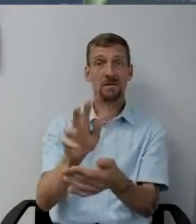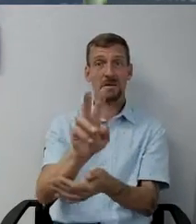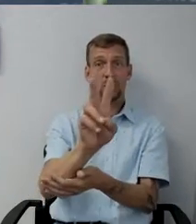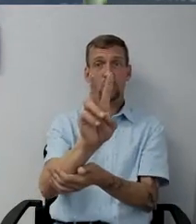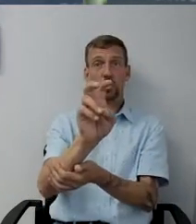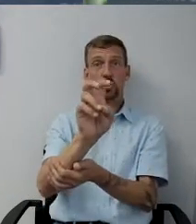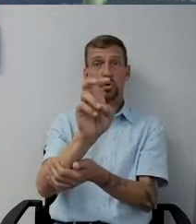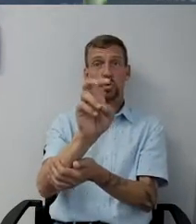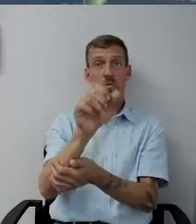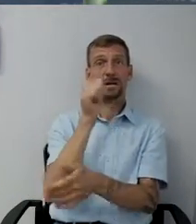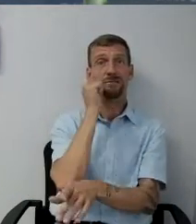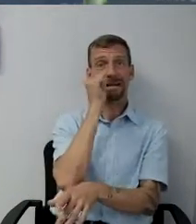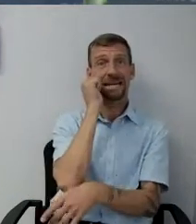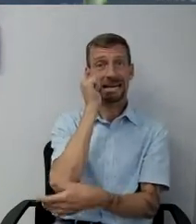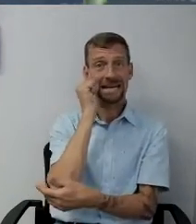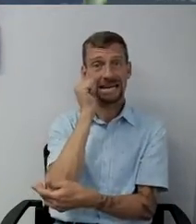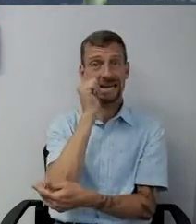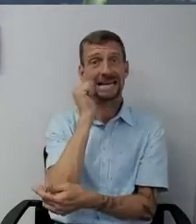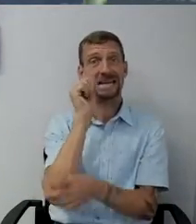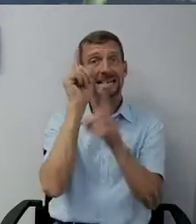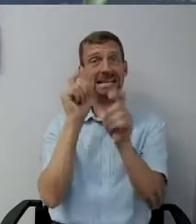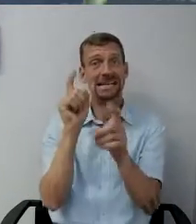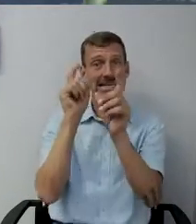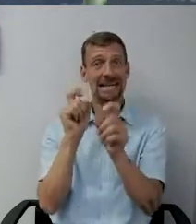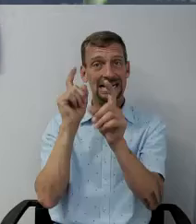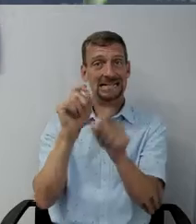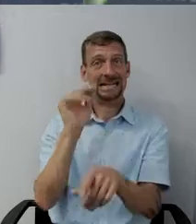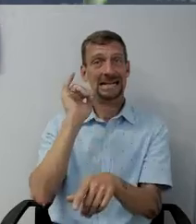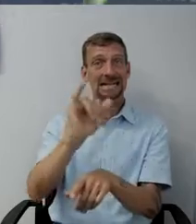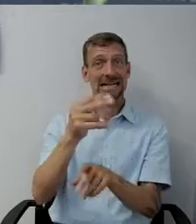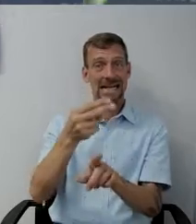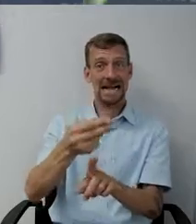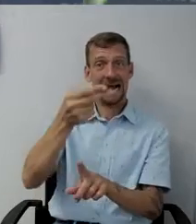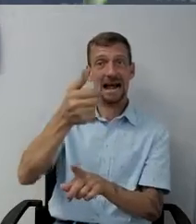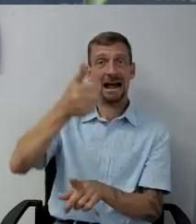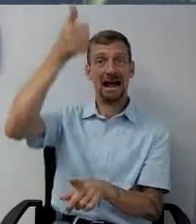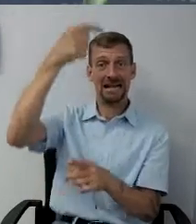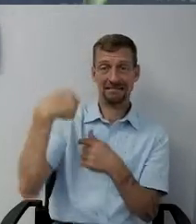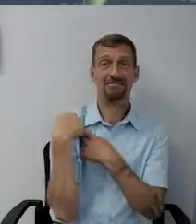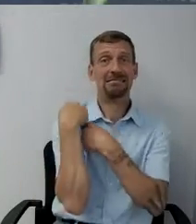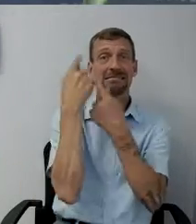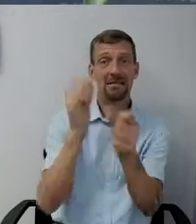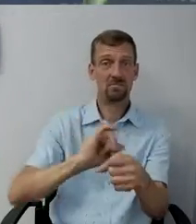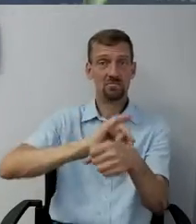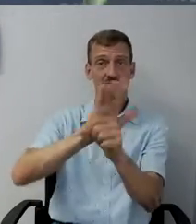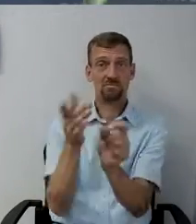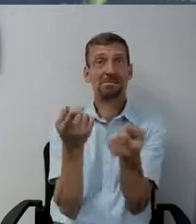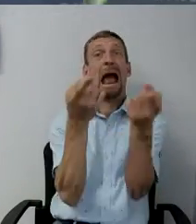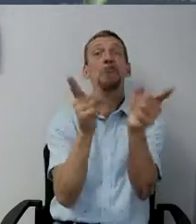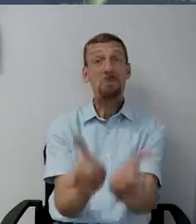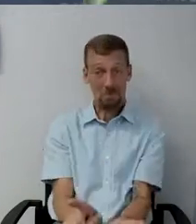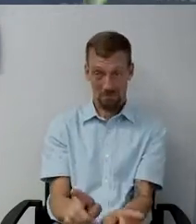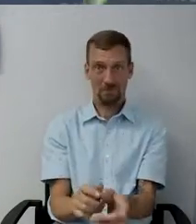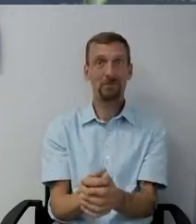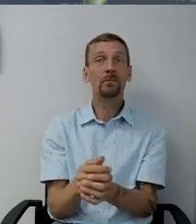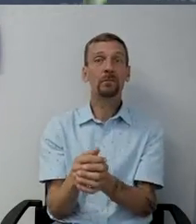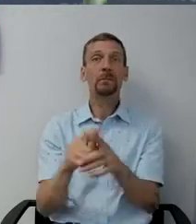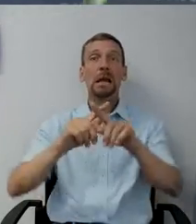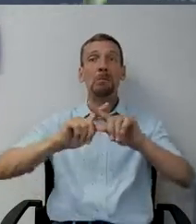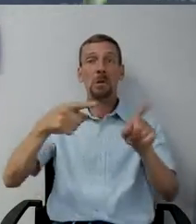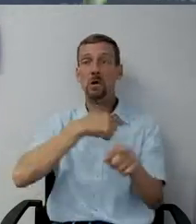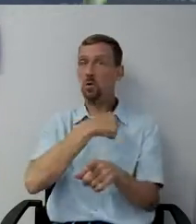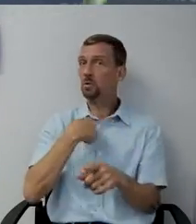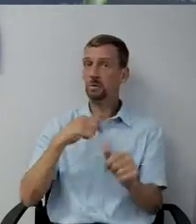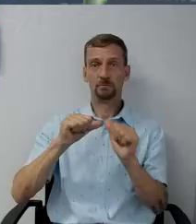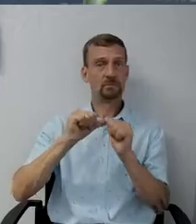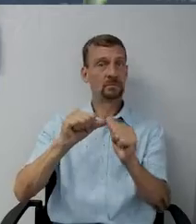200 specimens a day. That's the highest since, again, the outbreak of the pandemic, but we've been